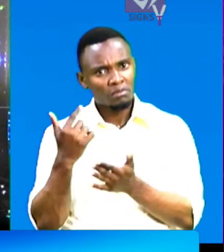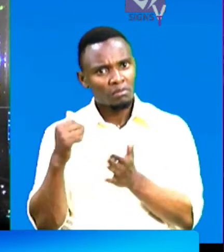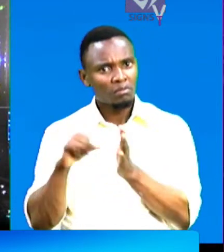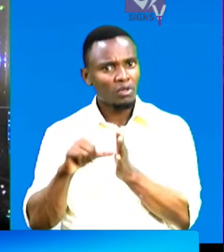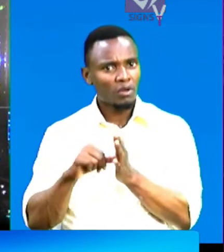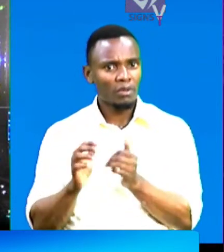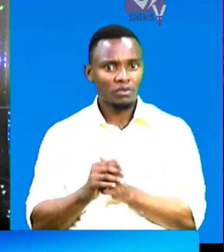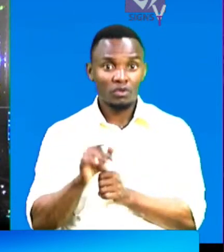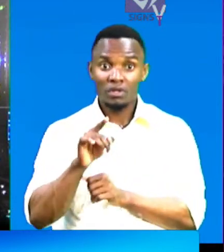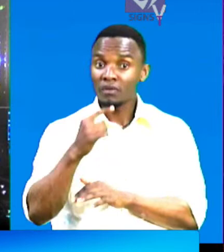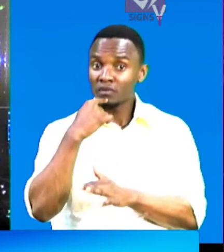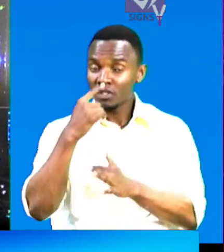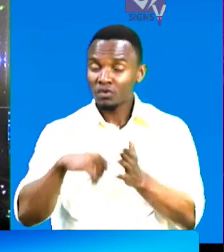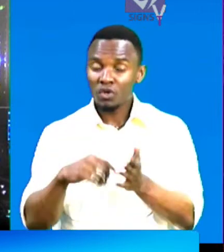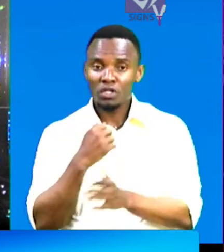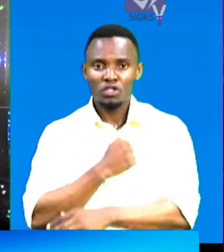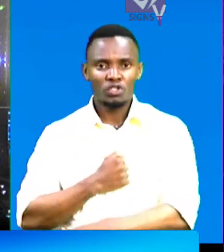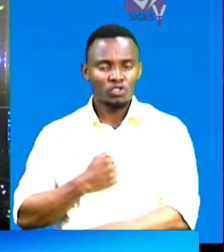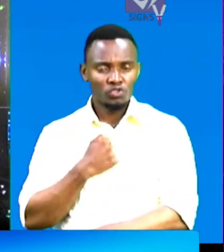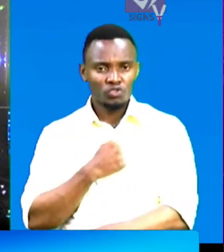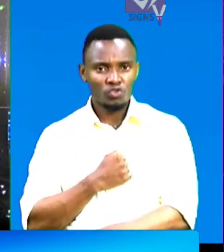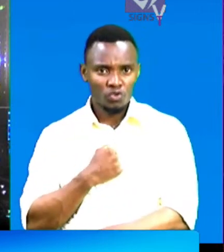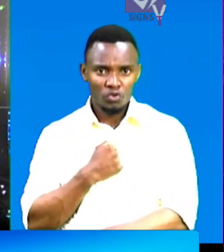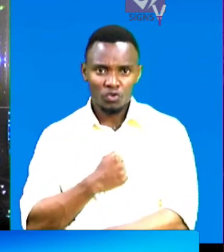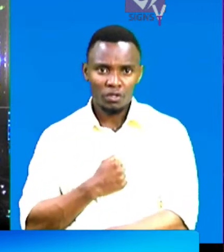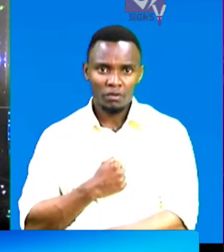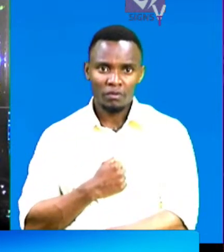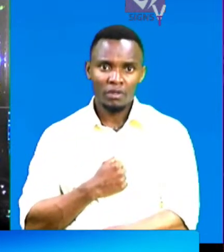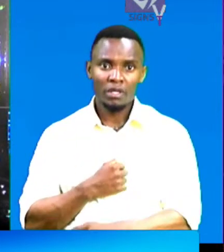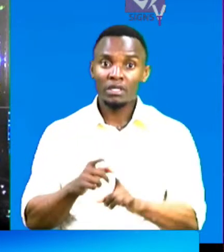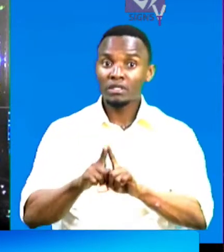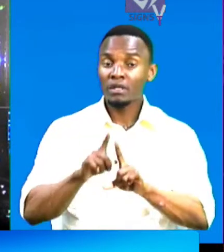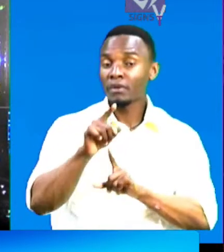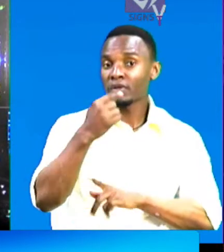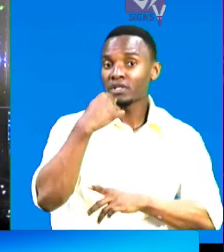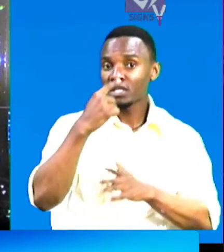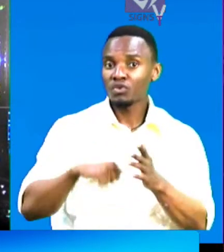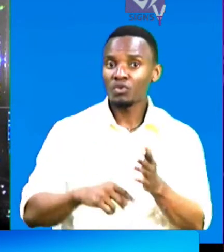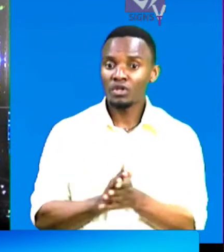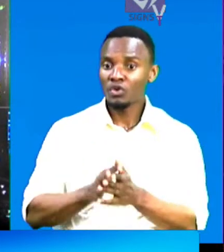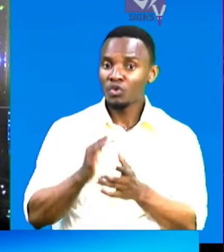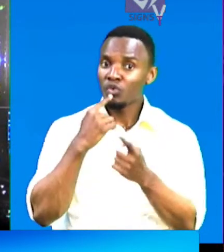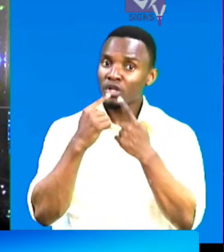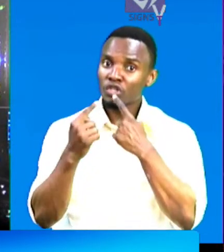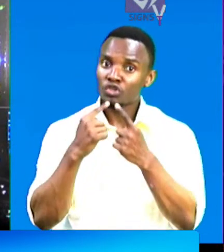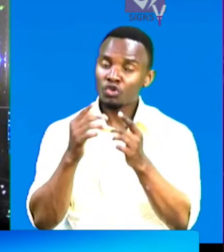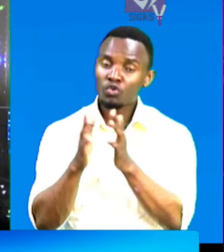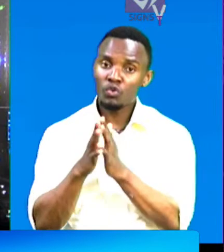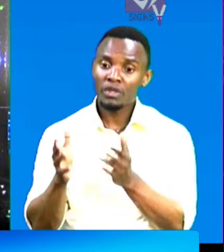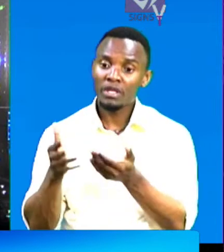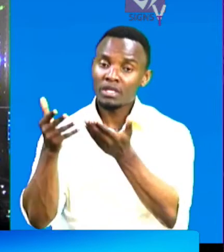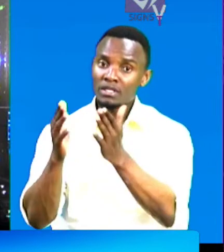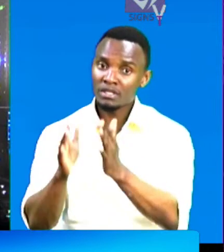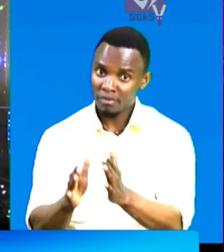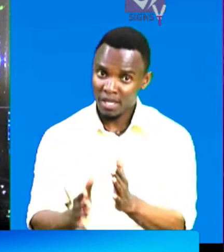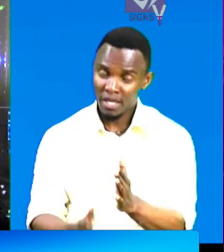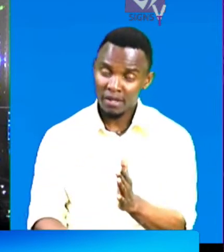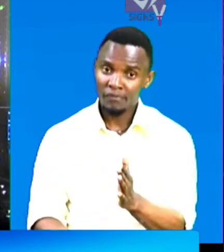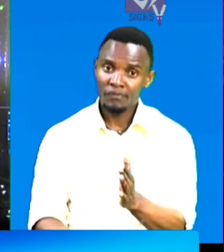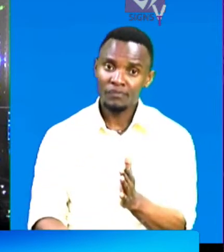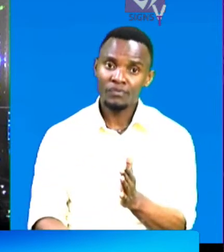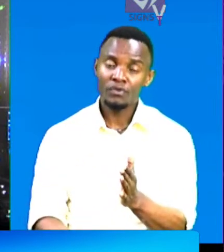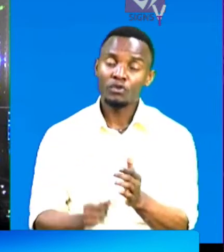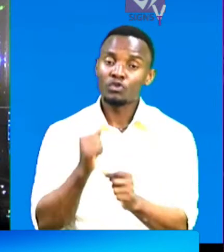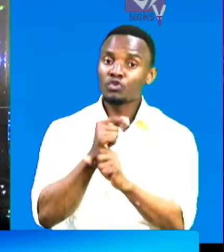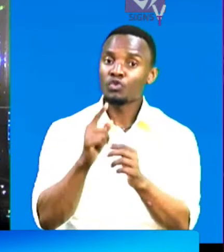to apologize and say that he will talk to the supplier